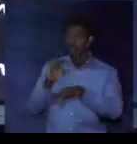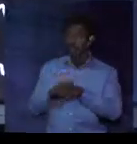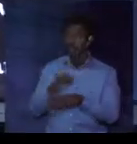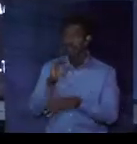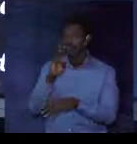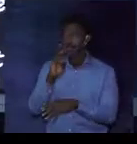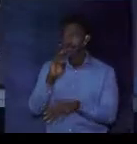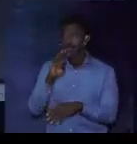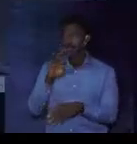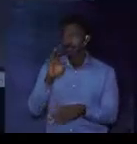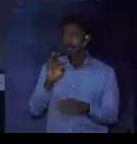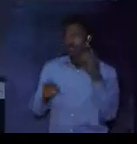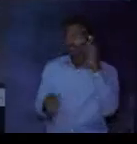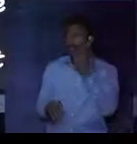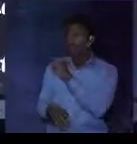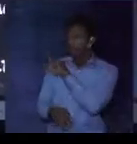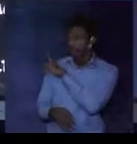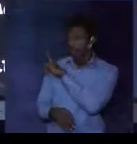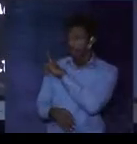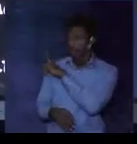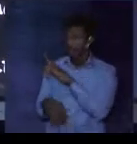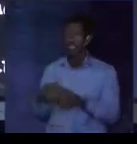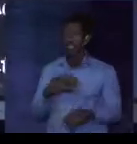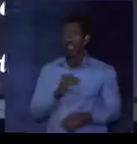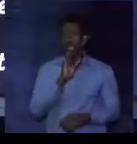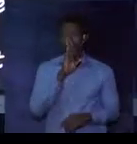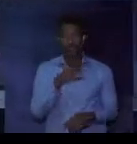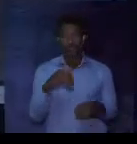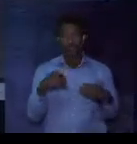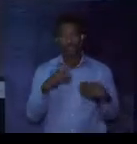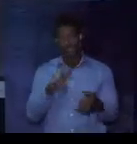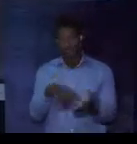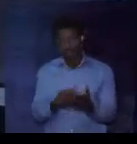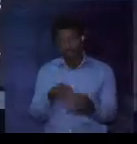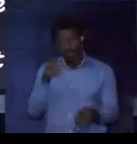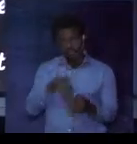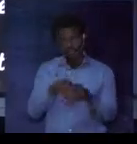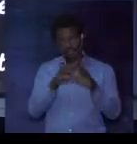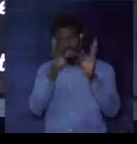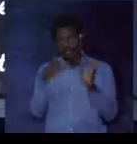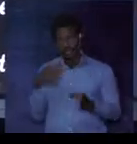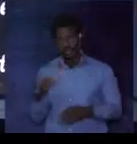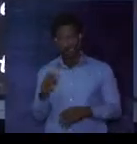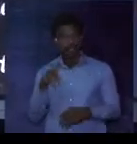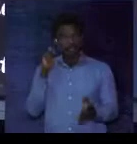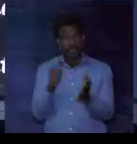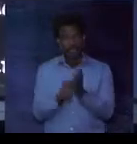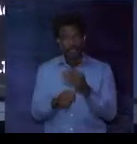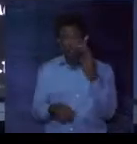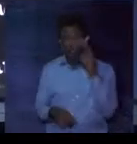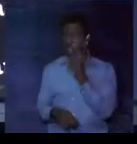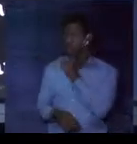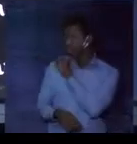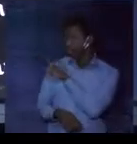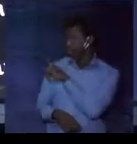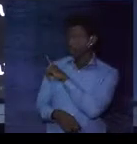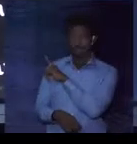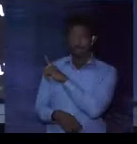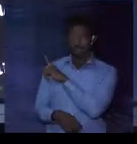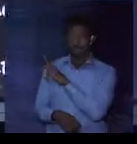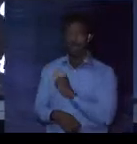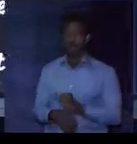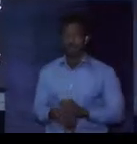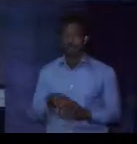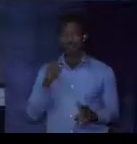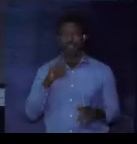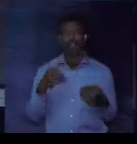that, okay, these 3 digits represent ones, and this other one has fallen into the house of thousands, as I call it, the house of